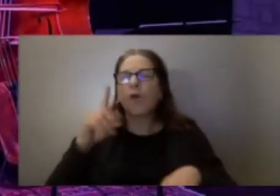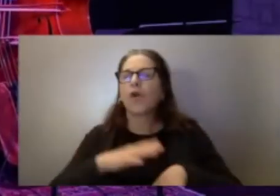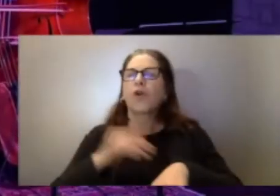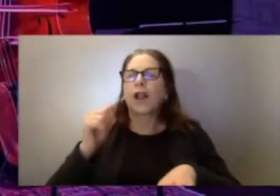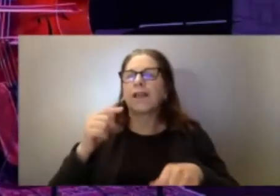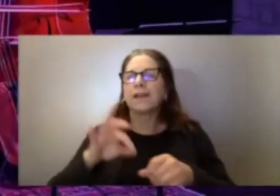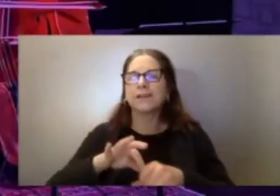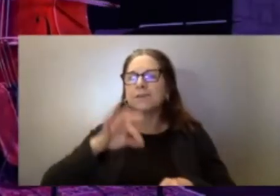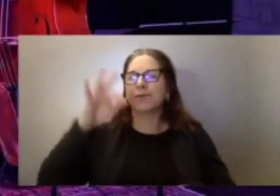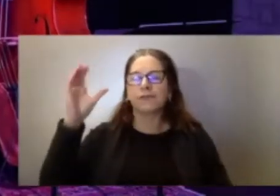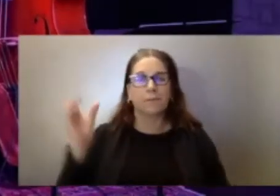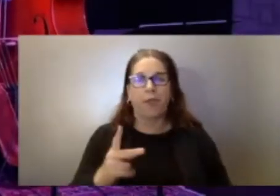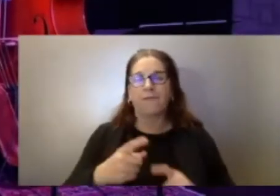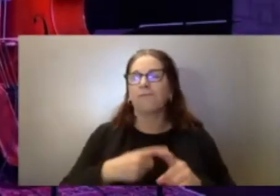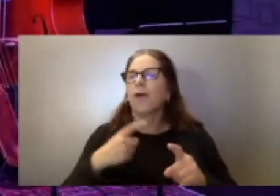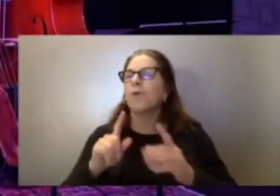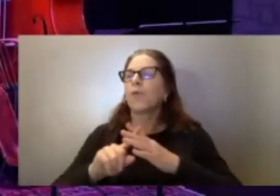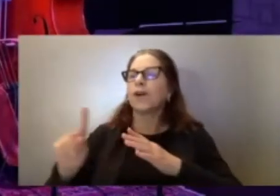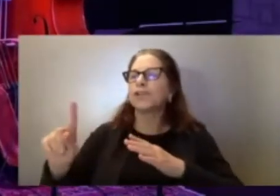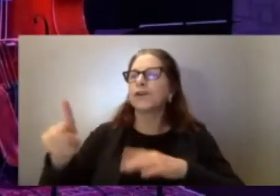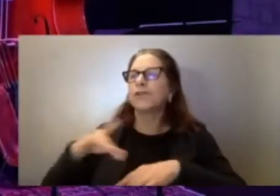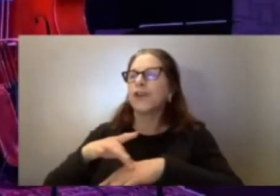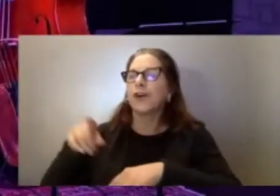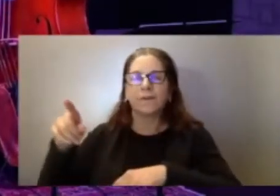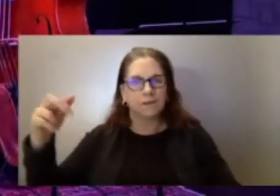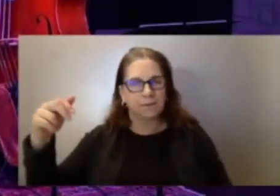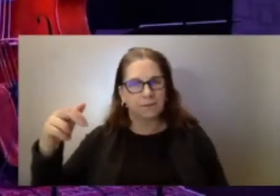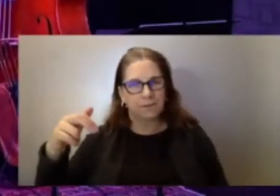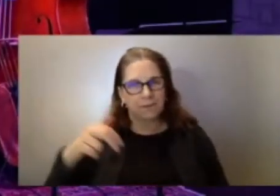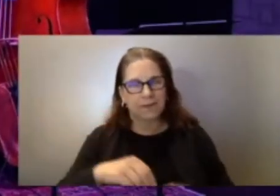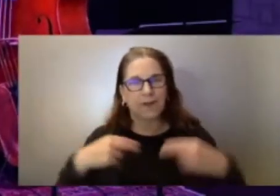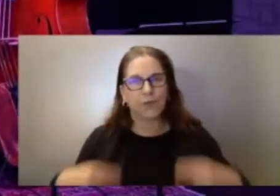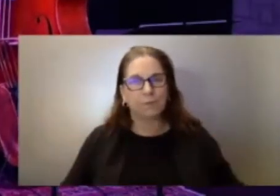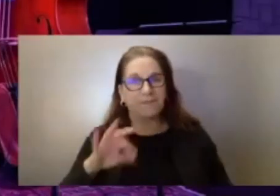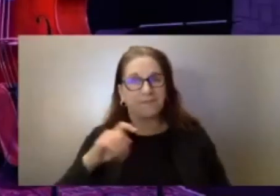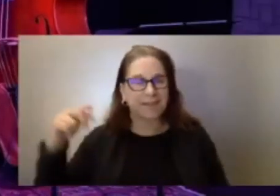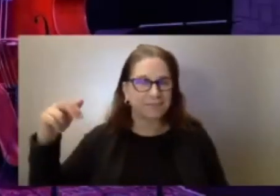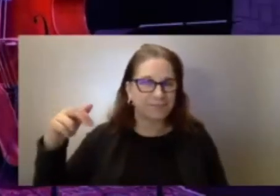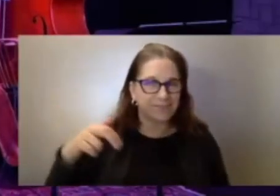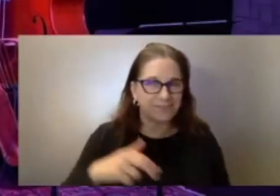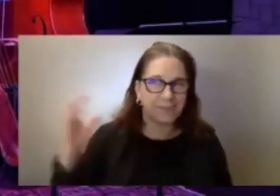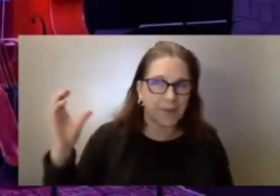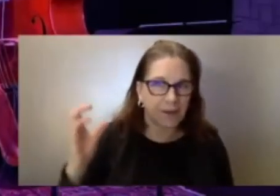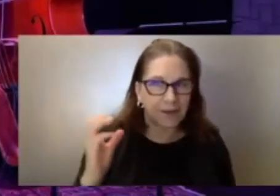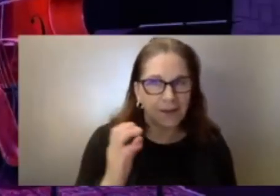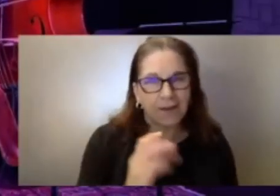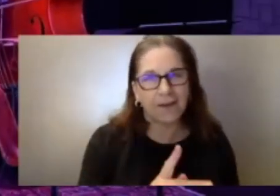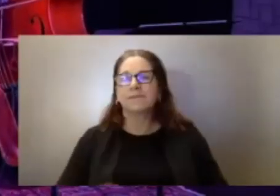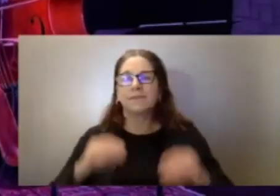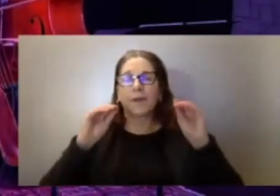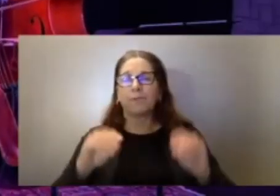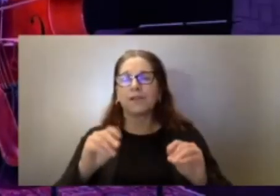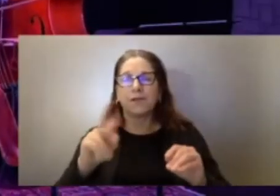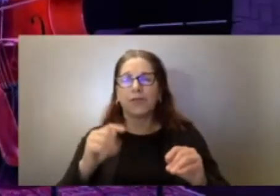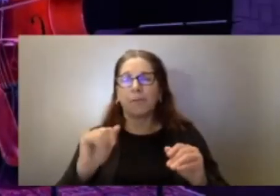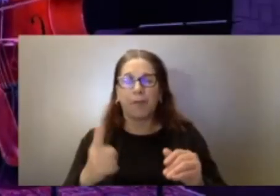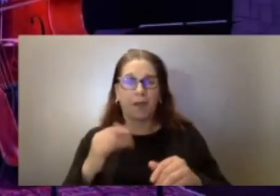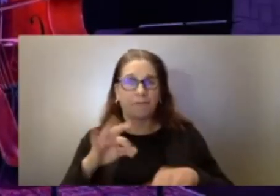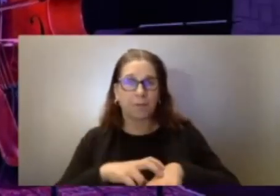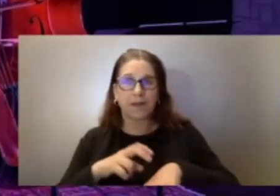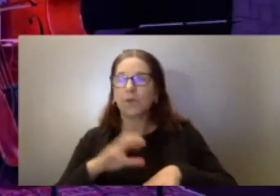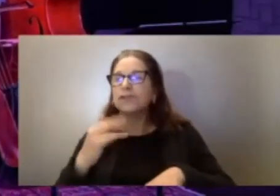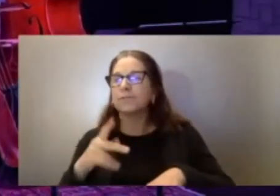For calling the spirit back from wandering the earth in its human feet. Put down that bag of